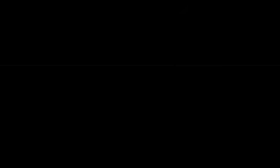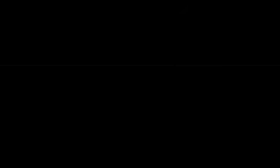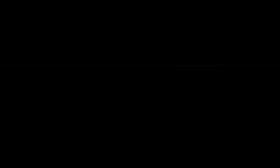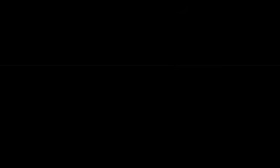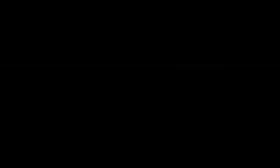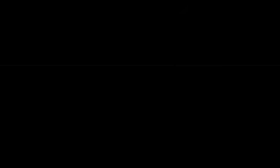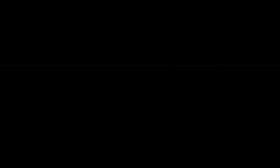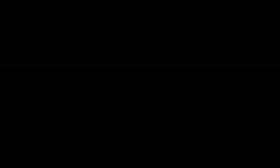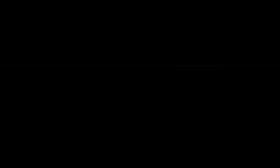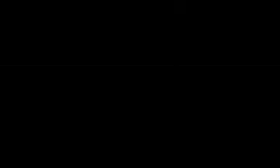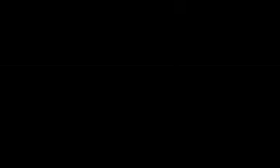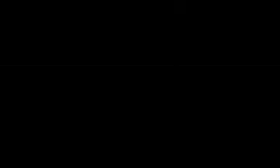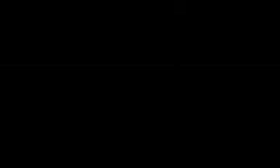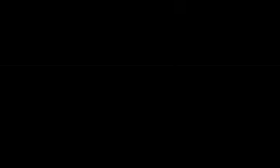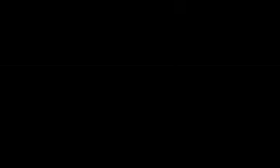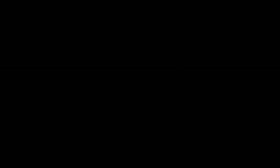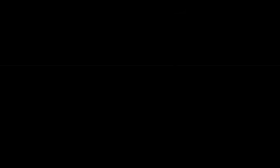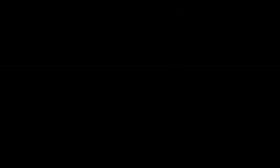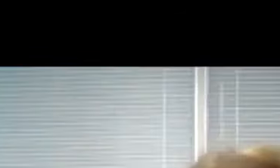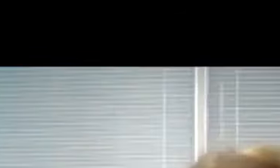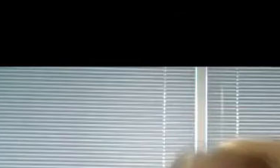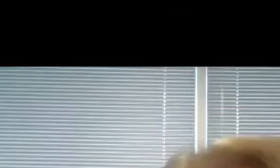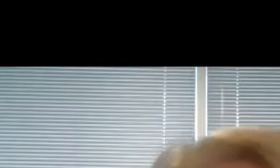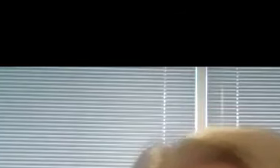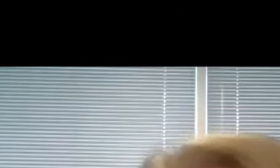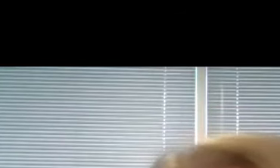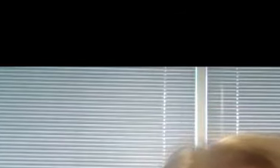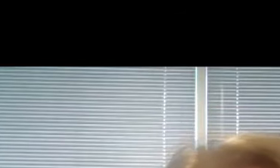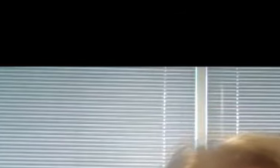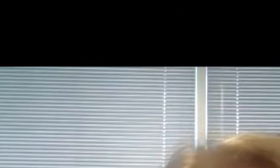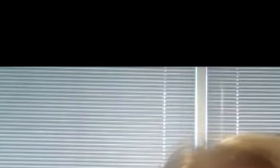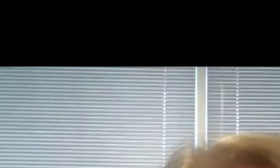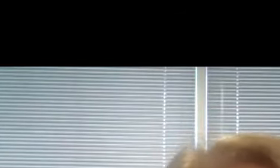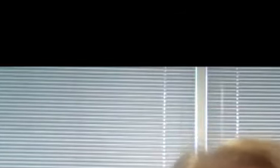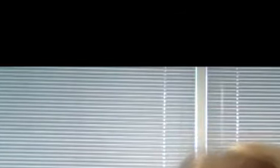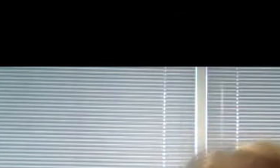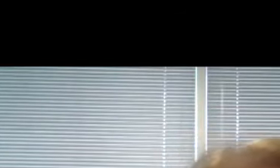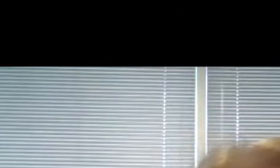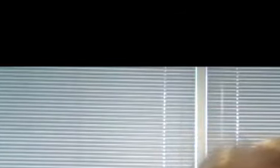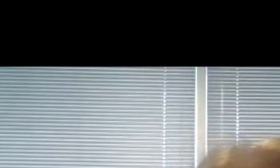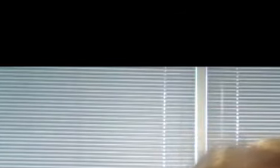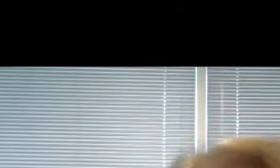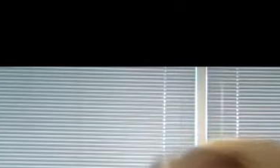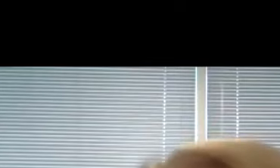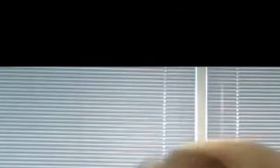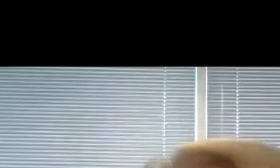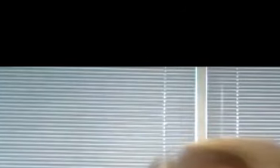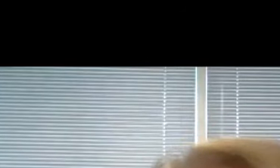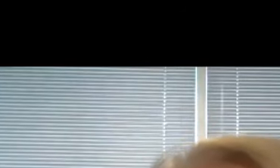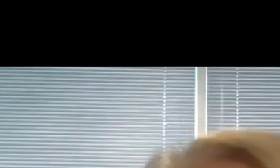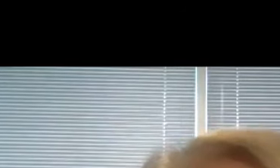meetings. And Anne, maybe you want to talk a little bit to the hybrid nature of how we've been doing the meetings.